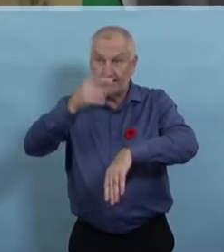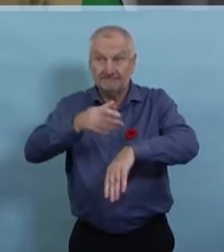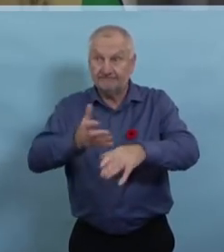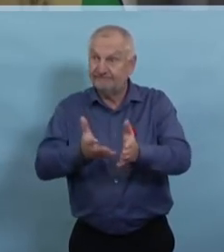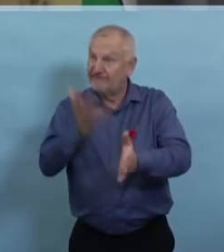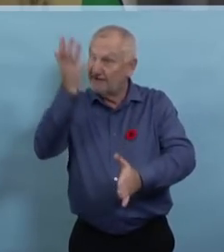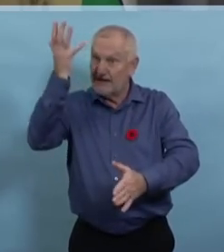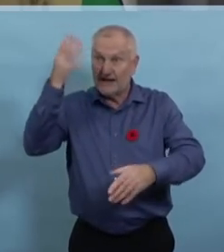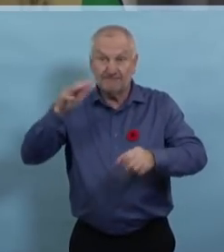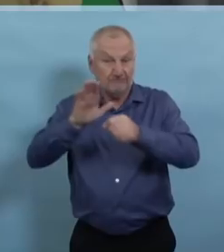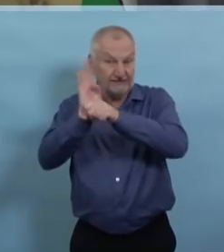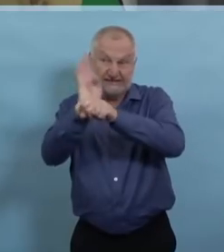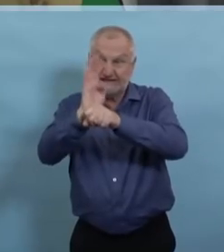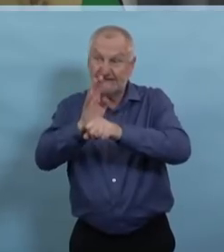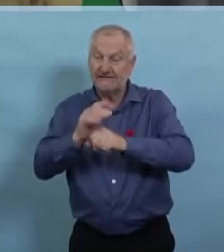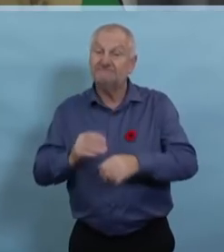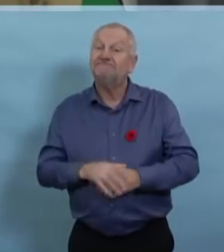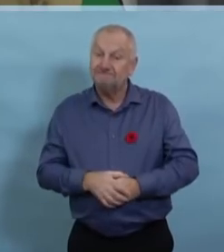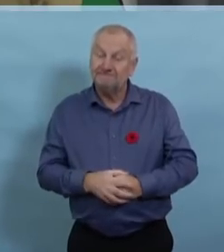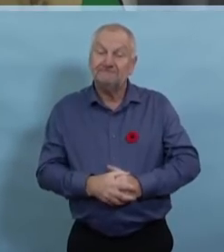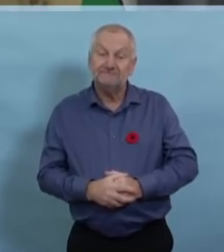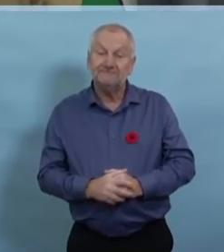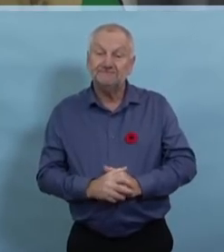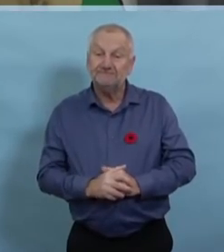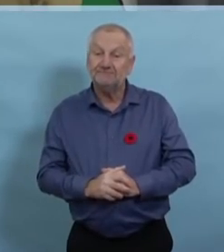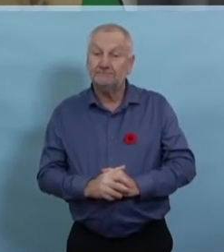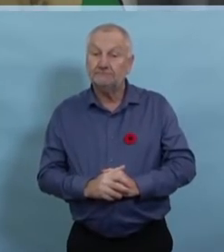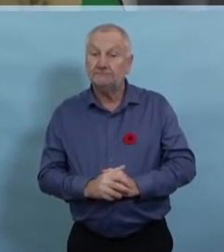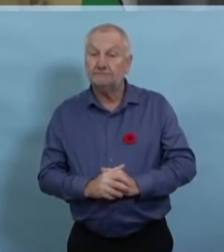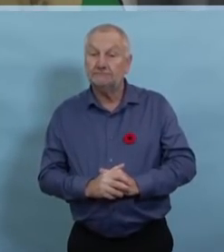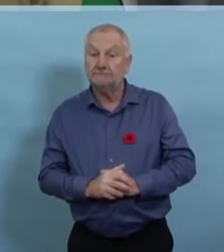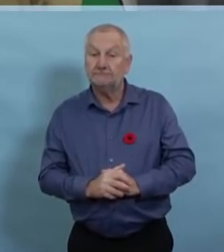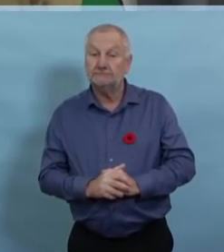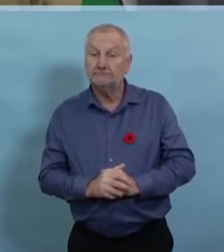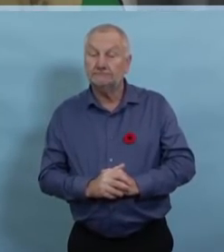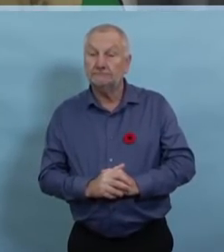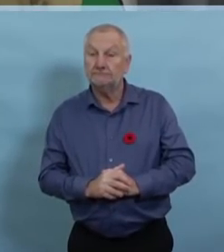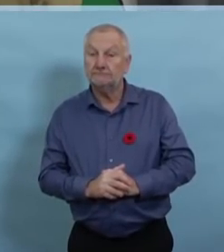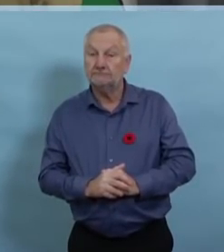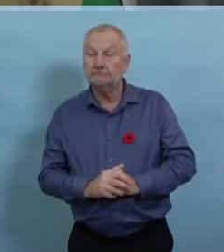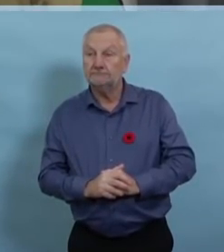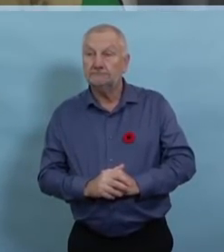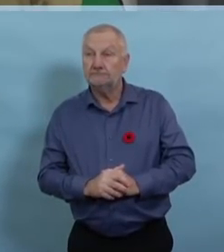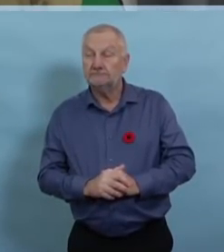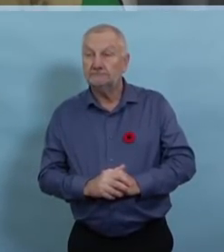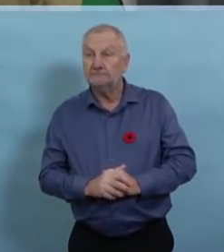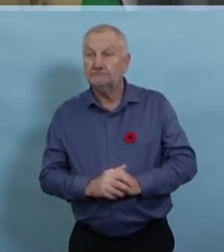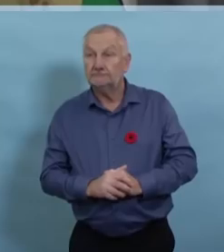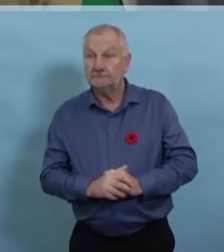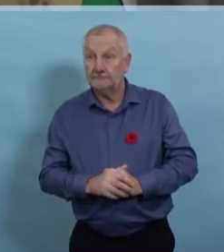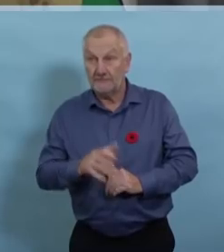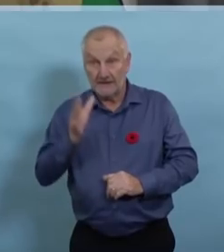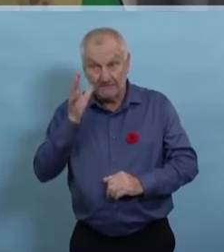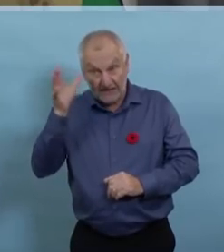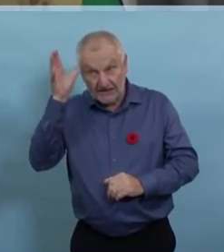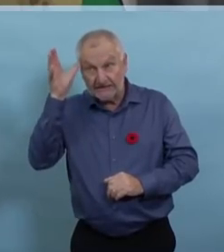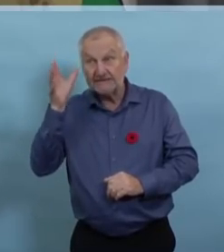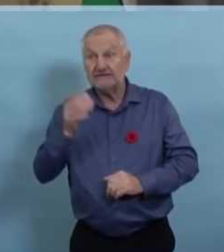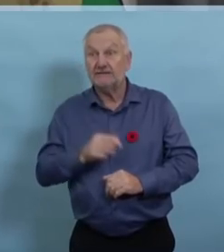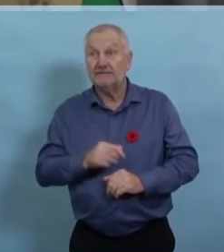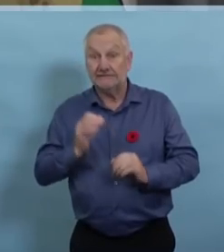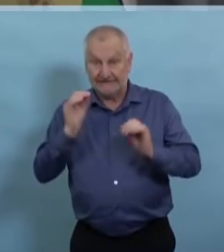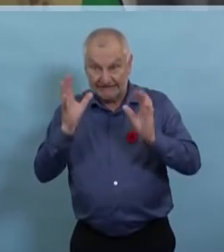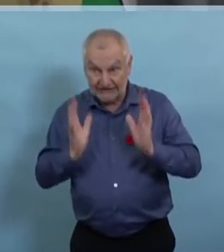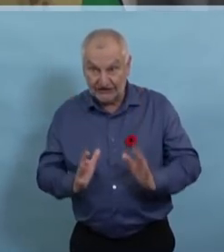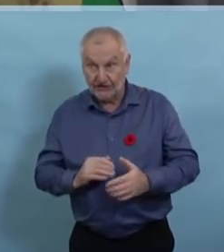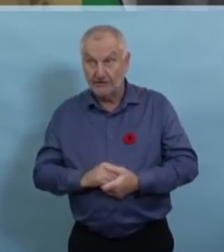know in particular that this has been a challenging time for parents, for teachers, for all